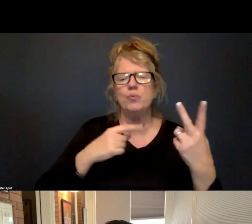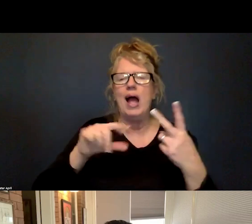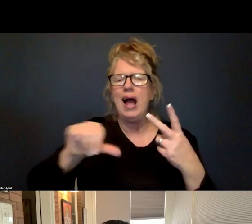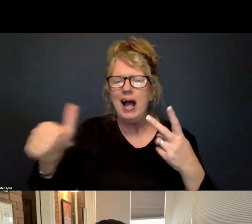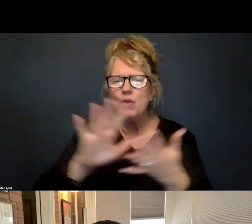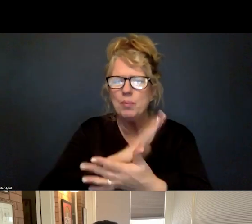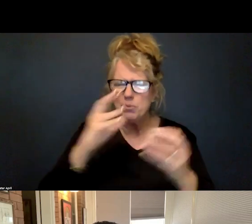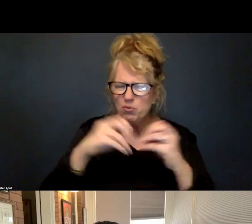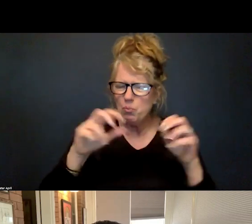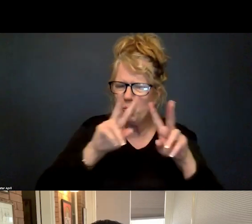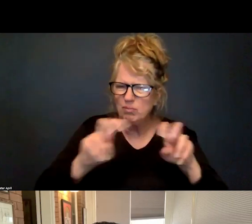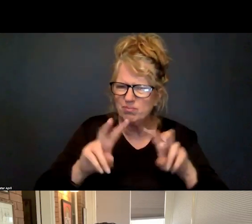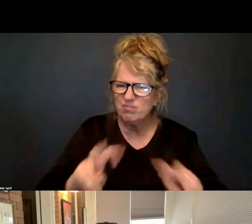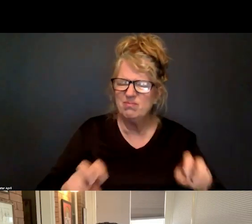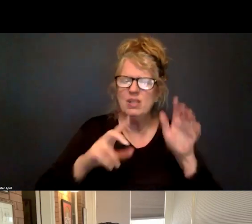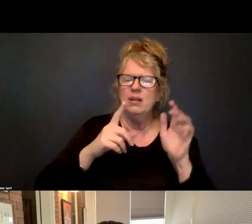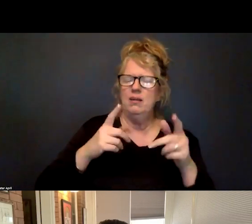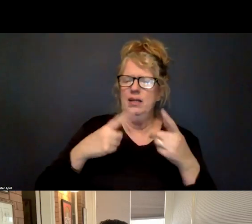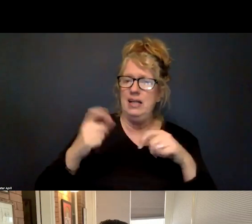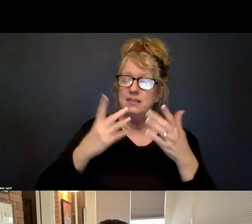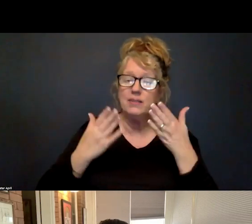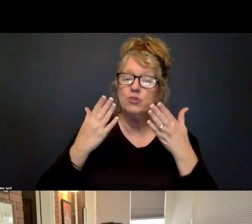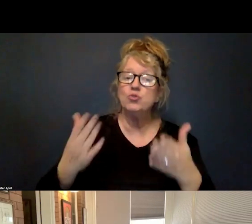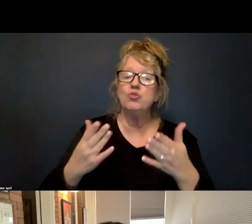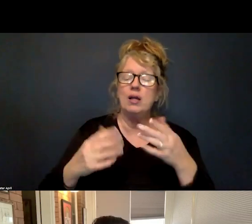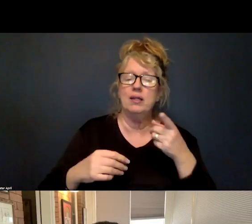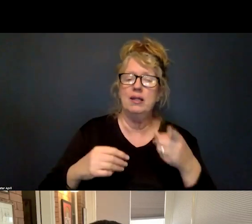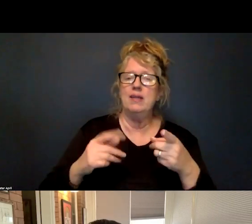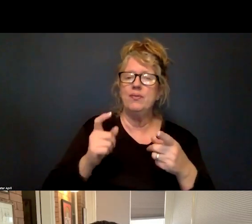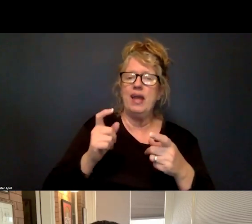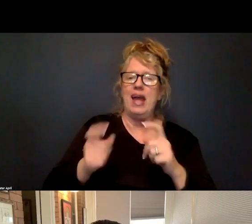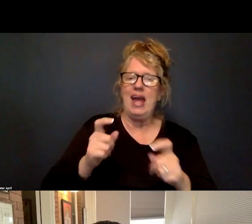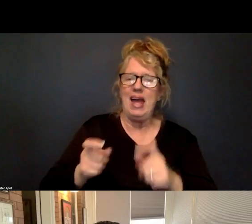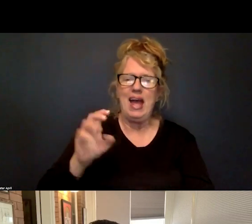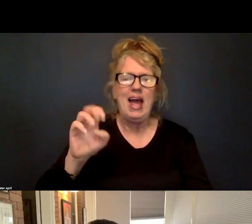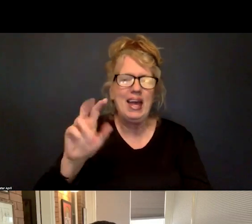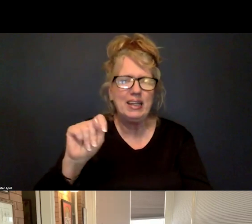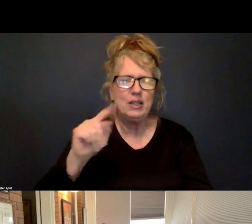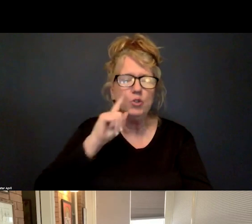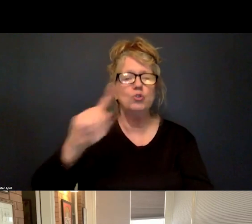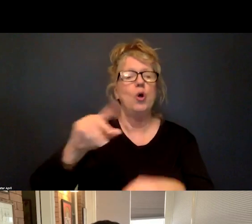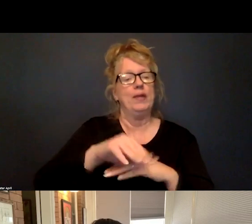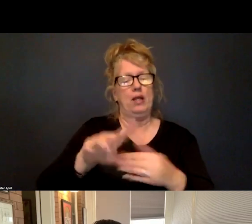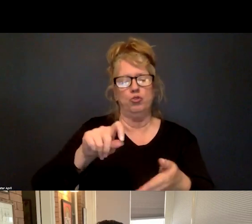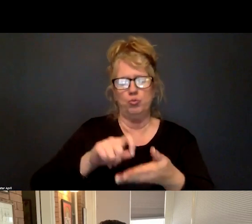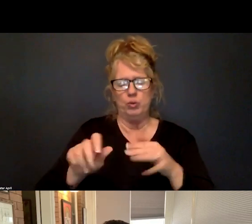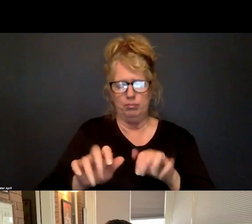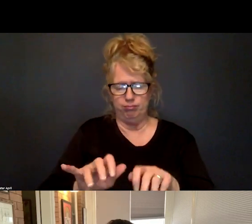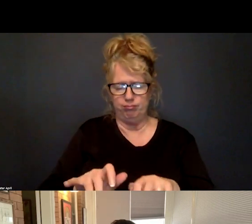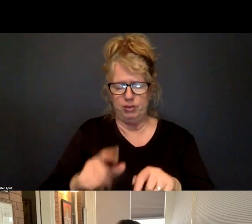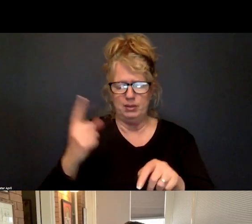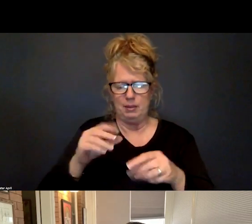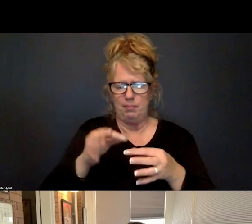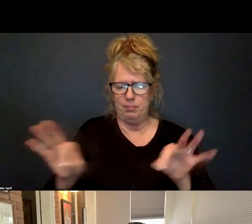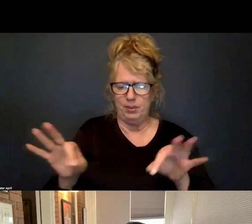dig deeper. Instead of making suggestions, they make edits suggestions. So the counselor writes something in the platform,